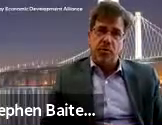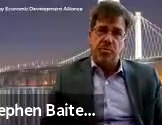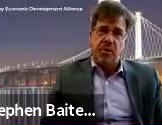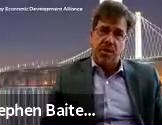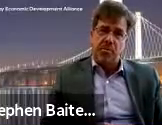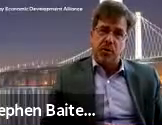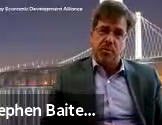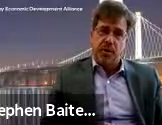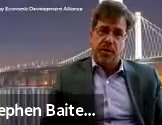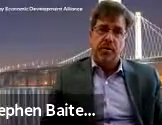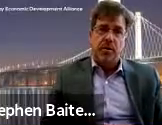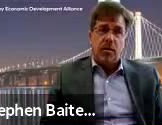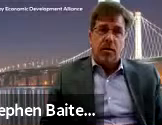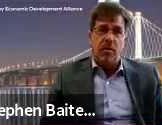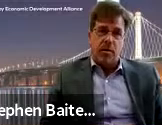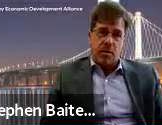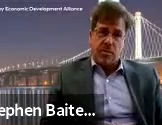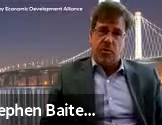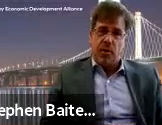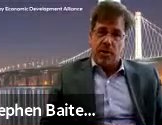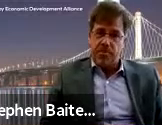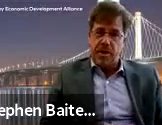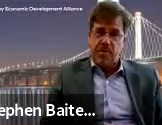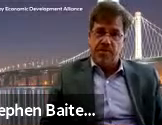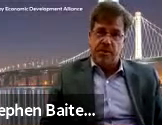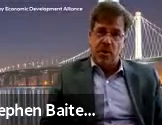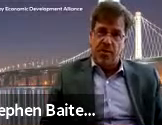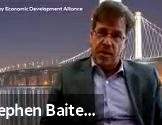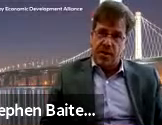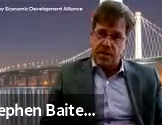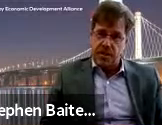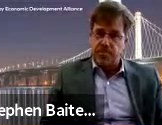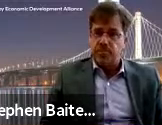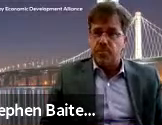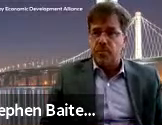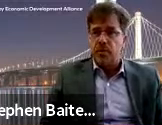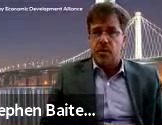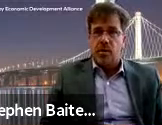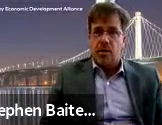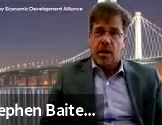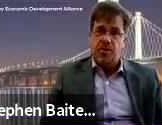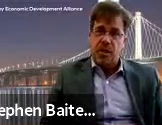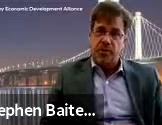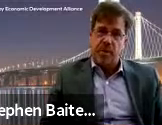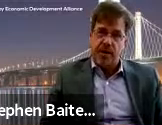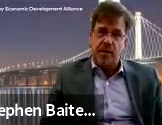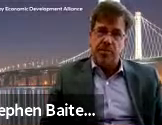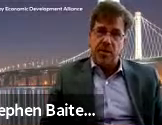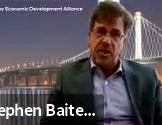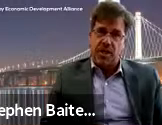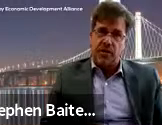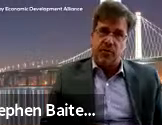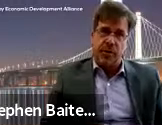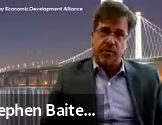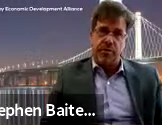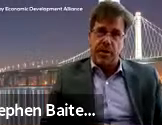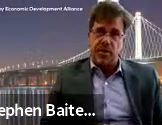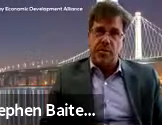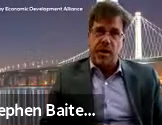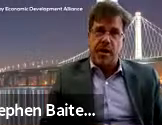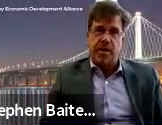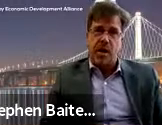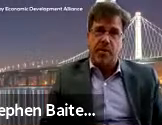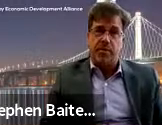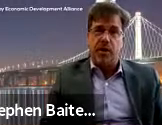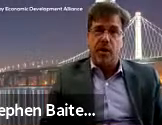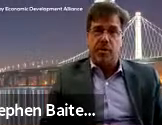Welcome to Moving Beyond the Blueprint, an employer update for COVID-19. I'm Stephen Bader. I'm the Executive Director of the